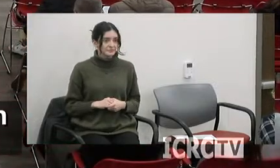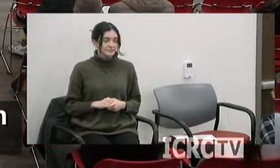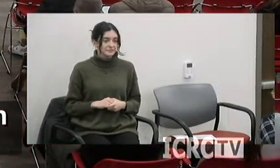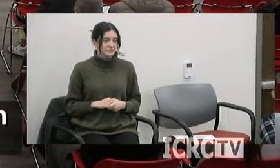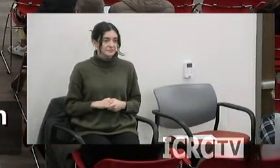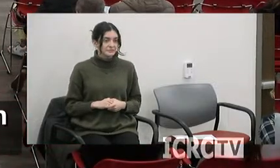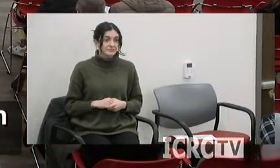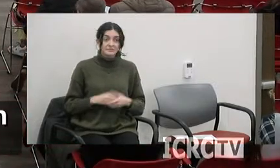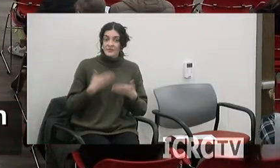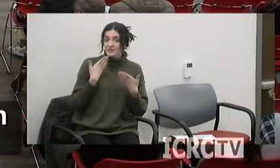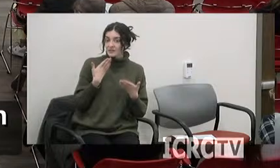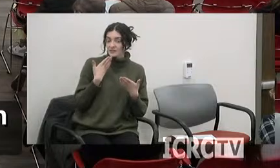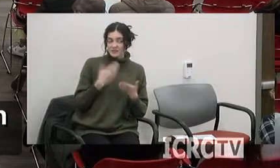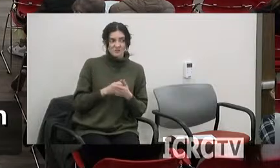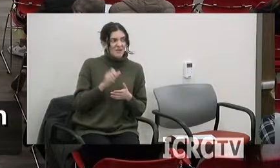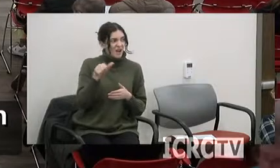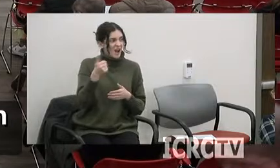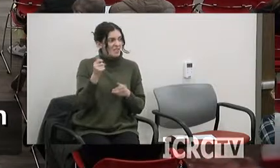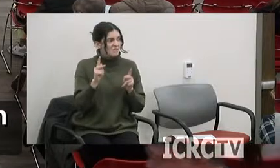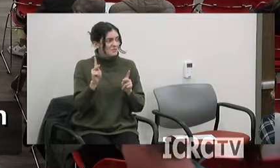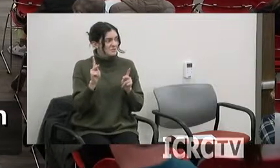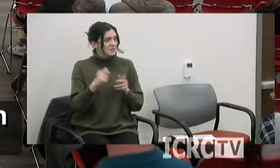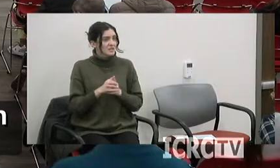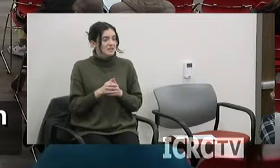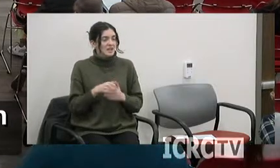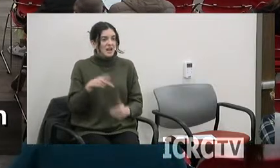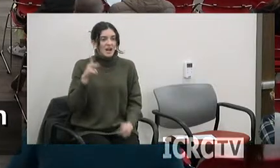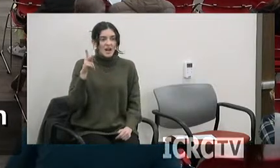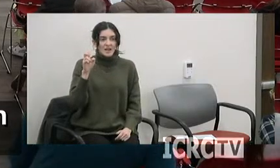Thank you. Do we have anyone else? Mr. Keith Hayes.